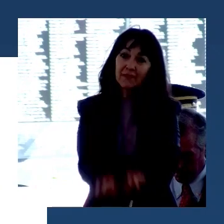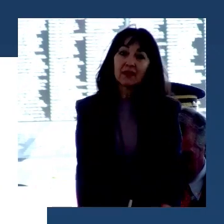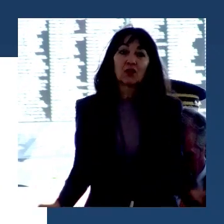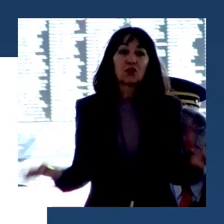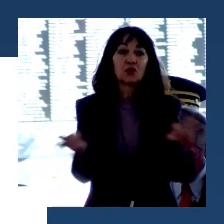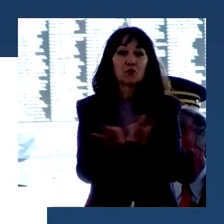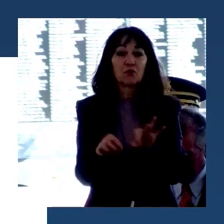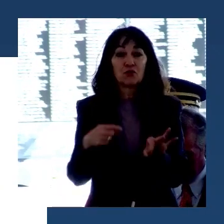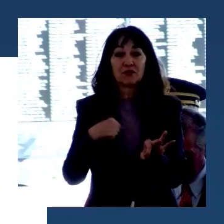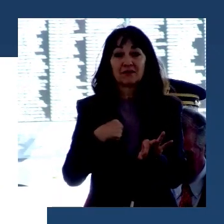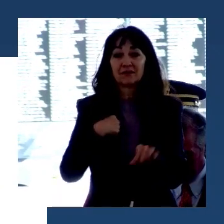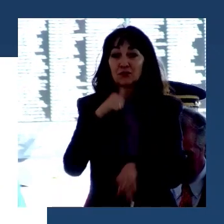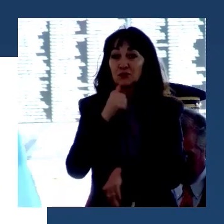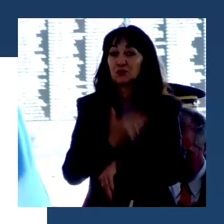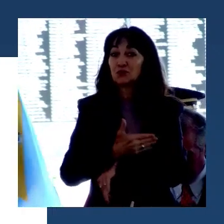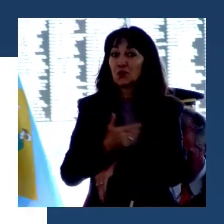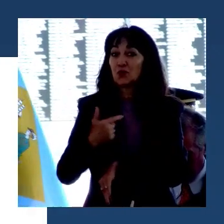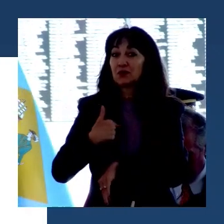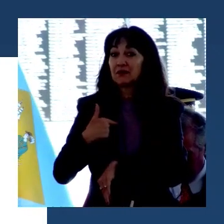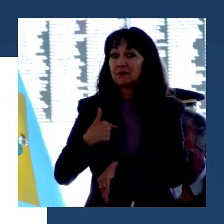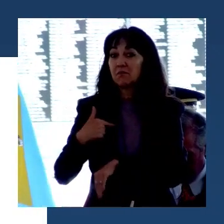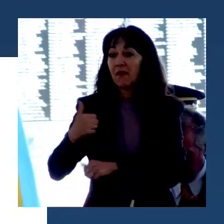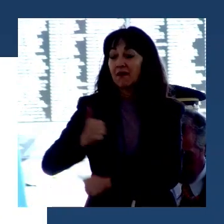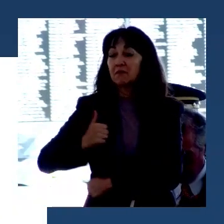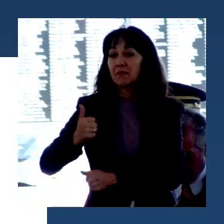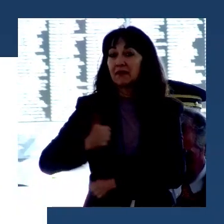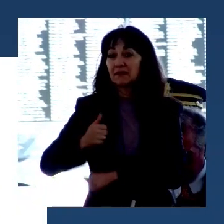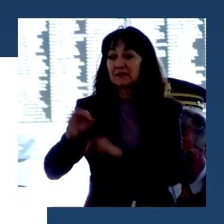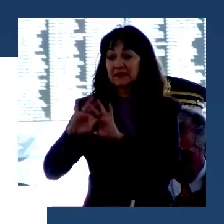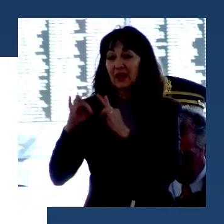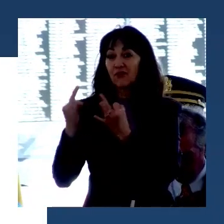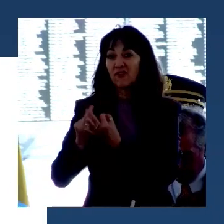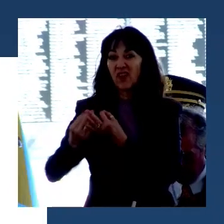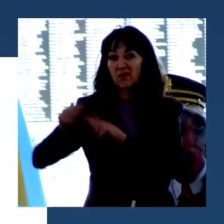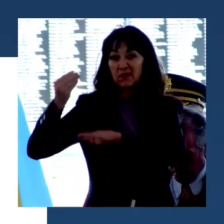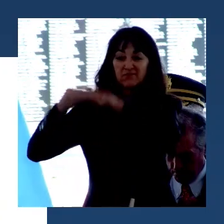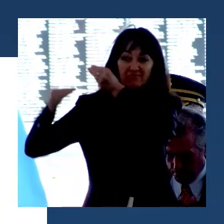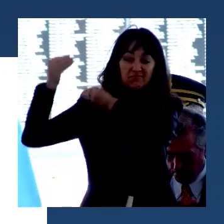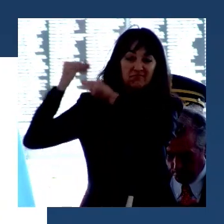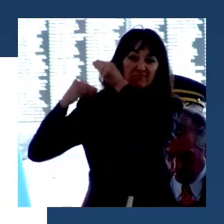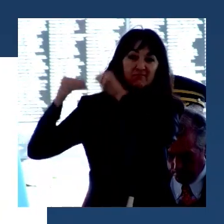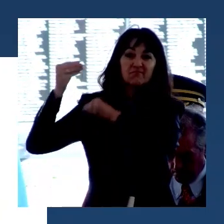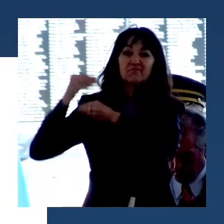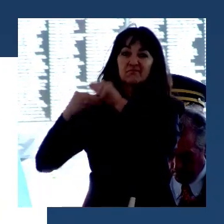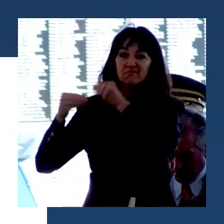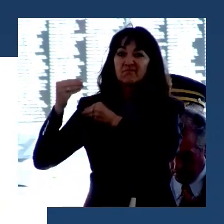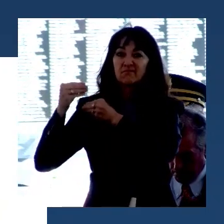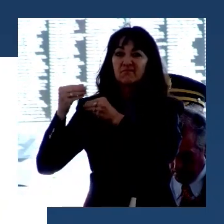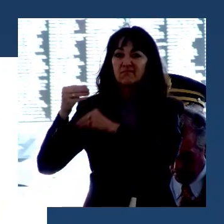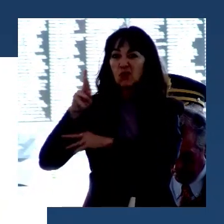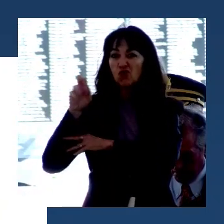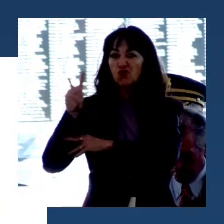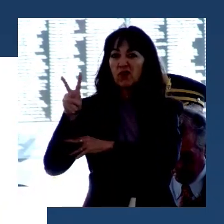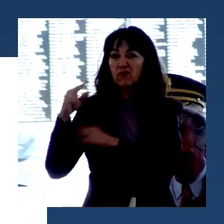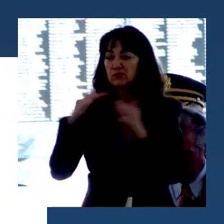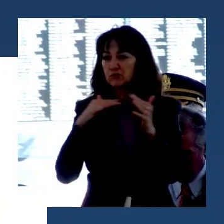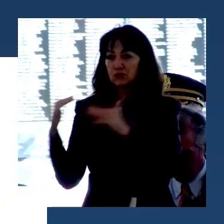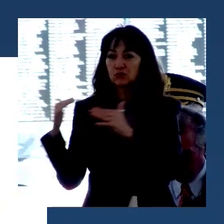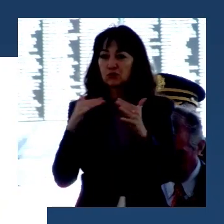a daughter of a military family dating back to the Revolutionary War is the constant from Decoration Day that started